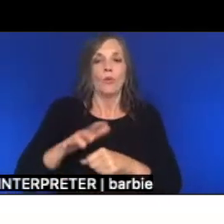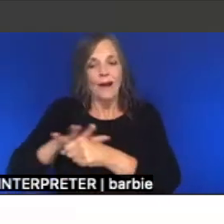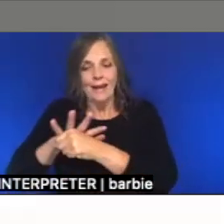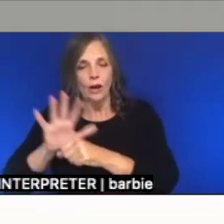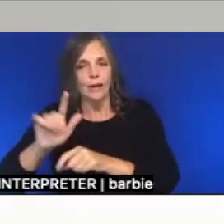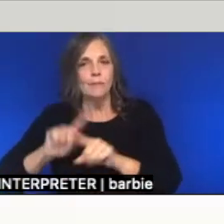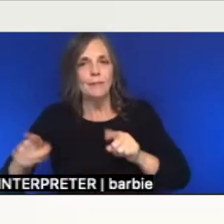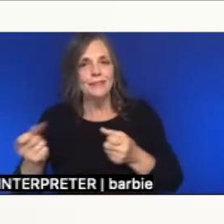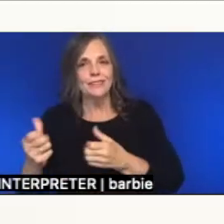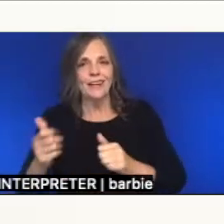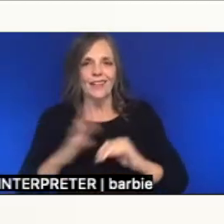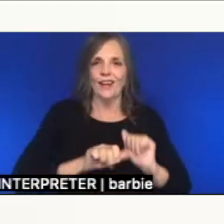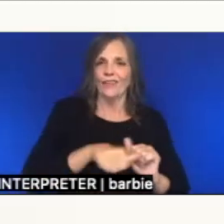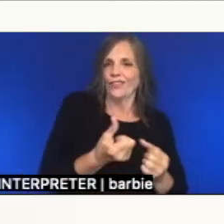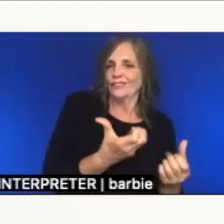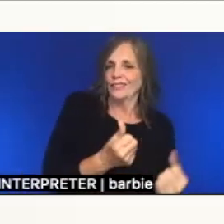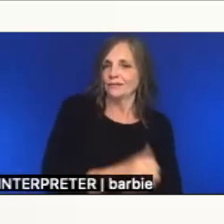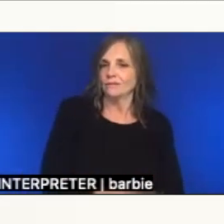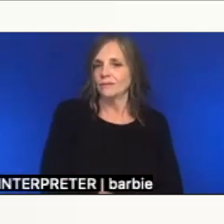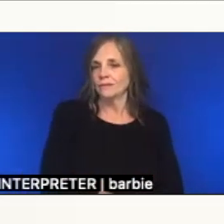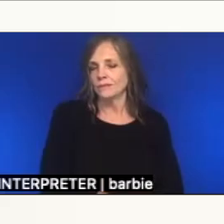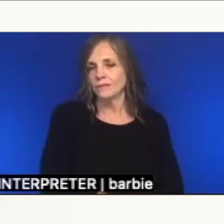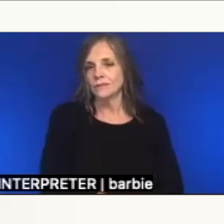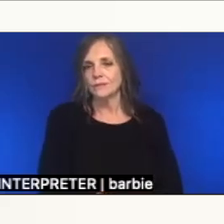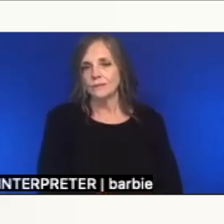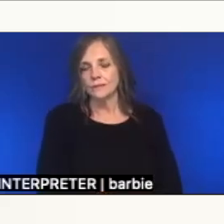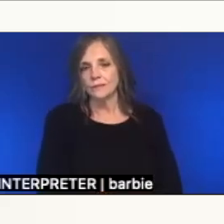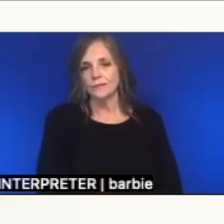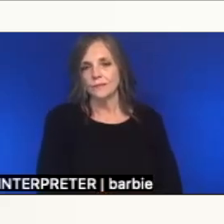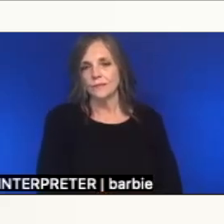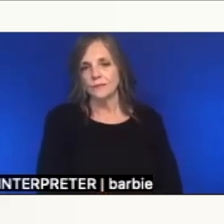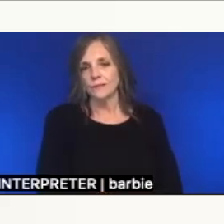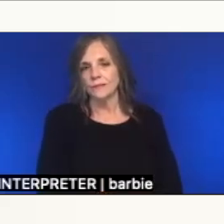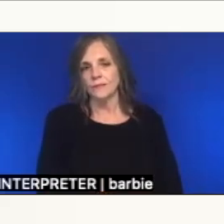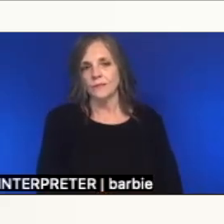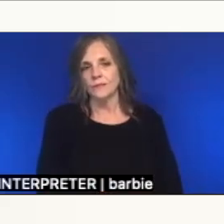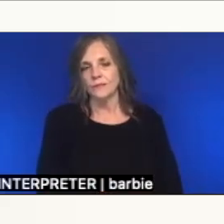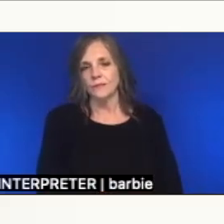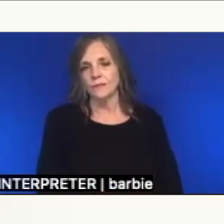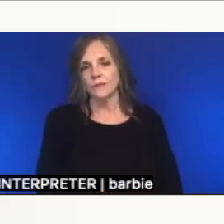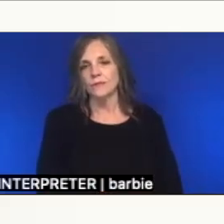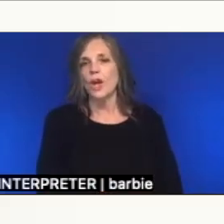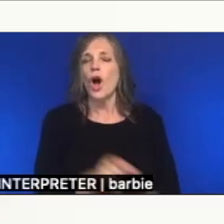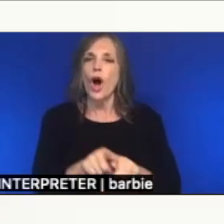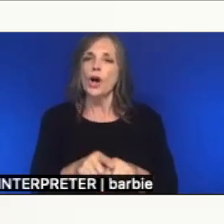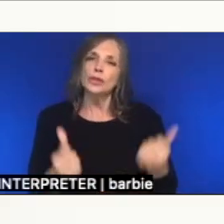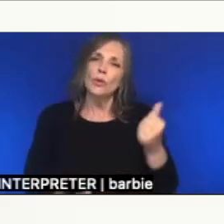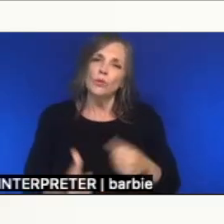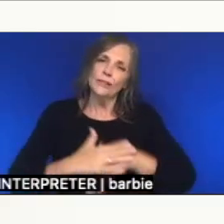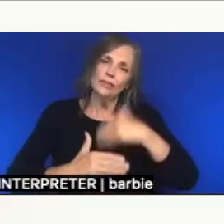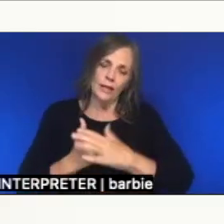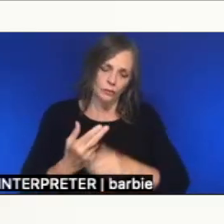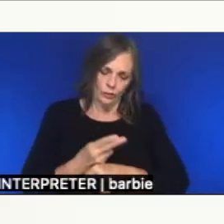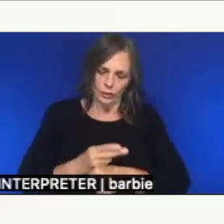One common question also is like, which hand should I use to sign? Like usually it